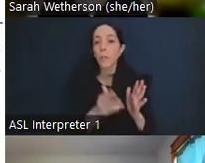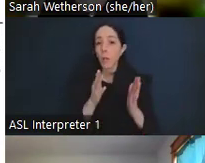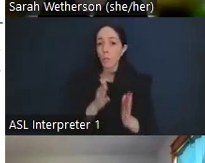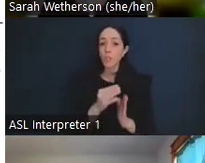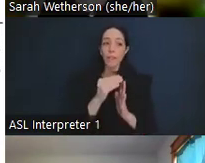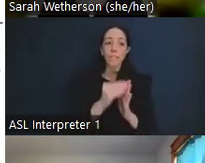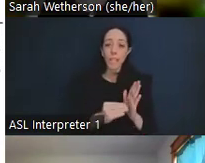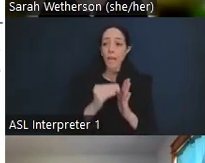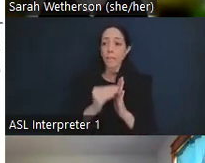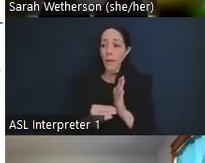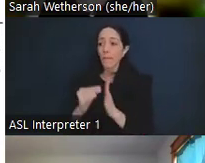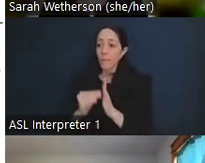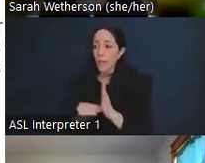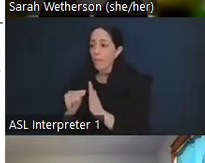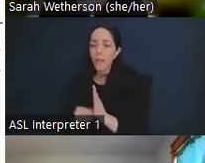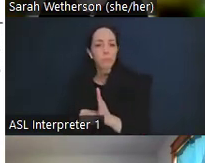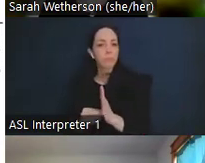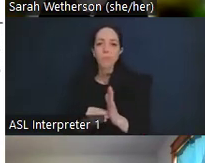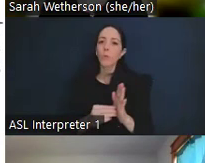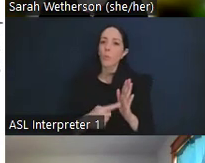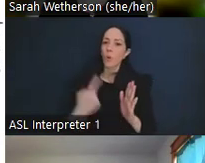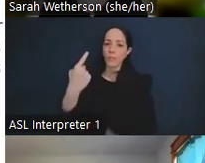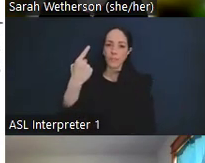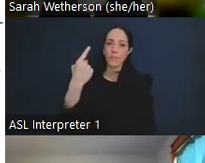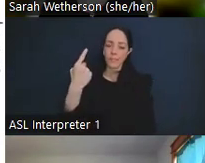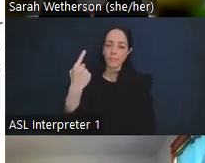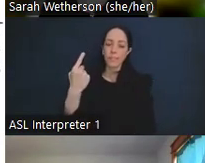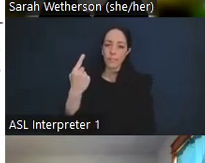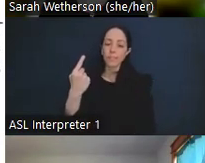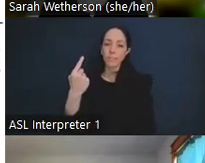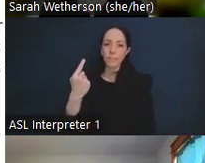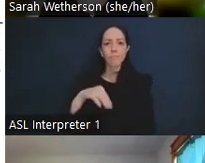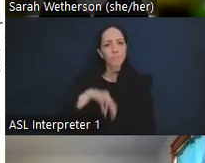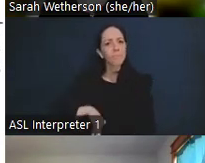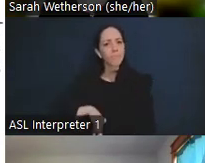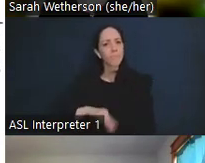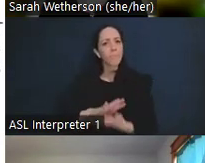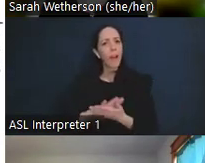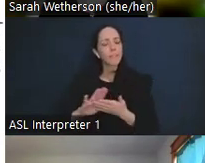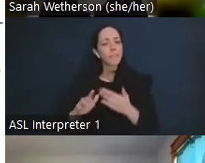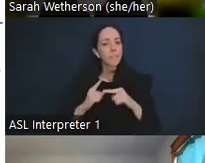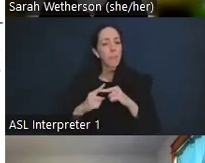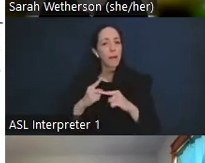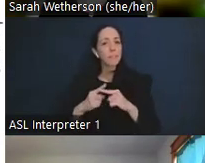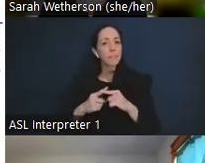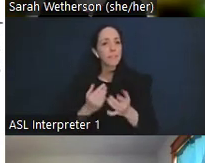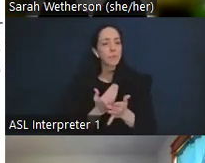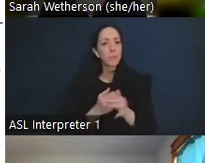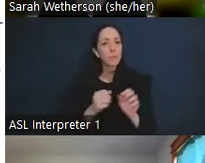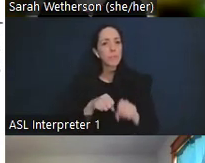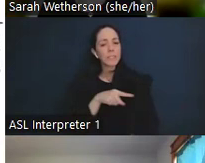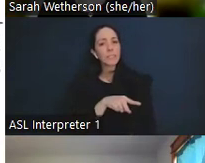determination. So I think that's a bonus. I think one, like, specific